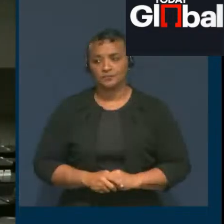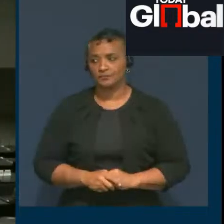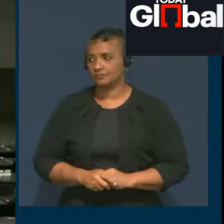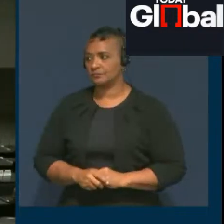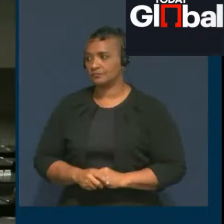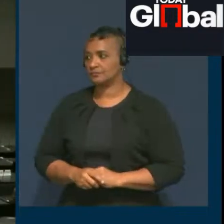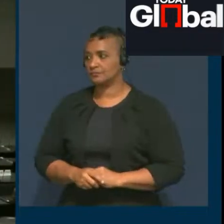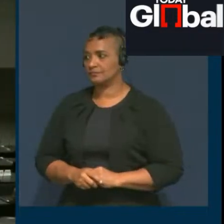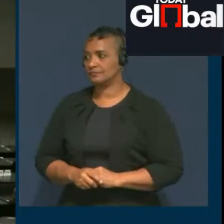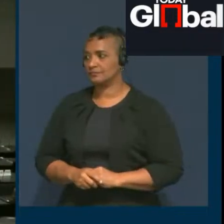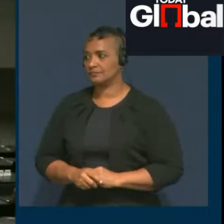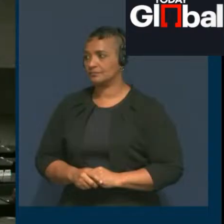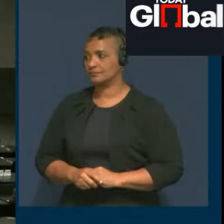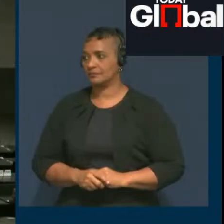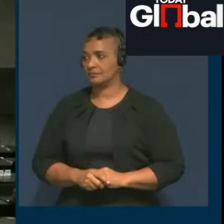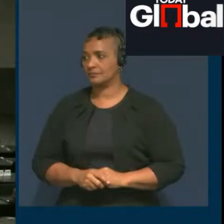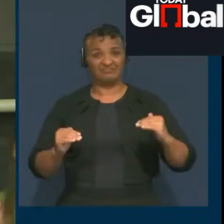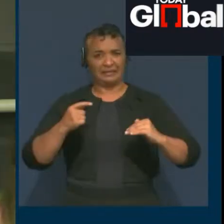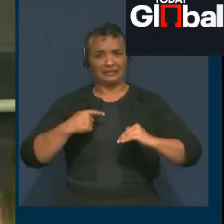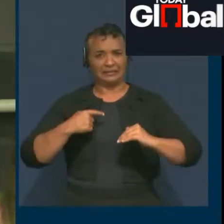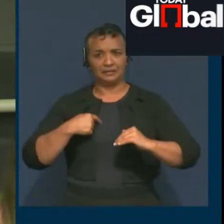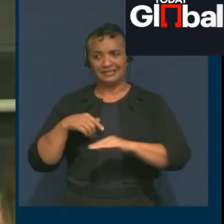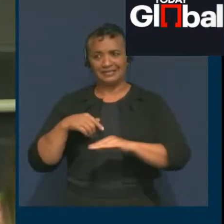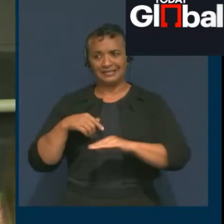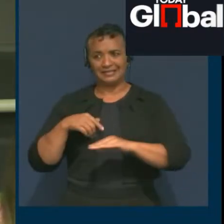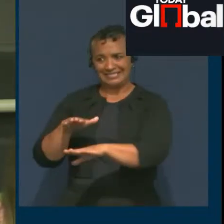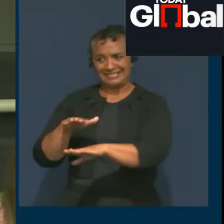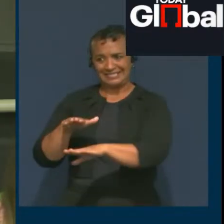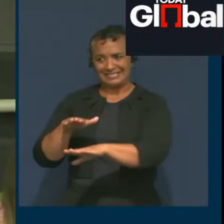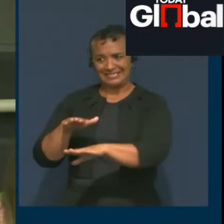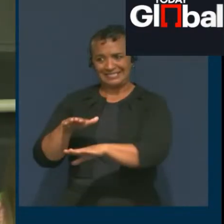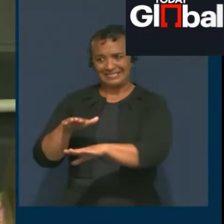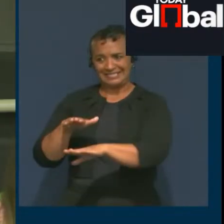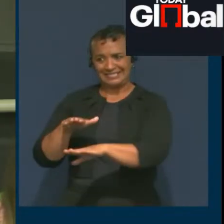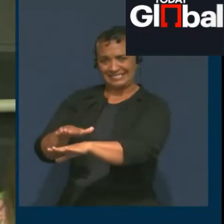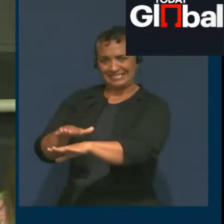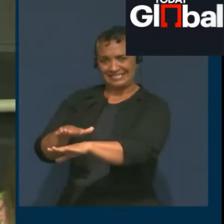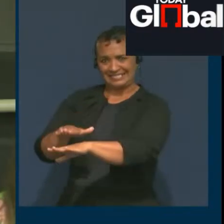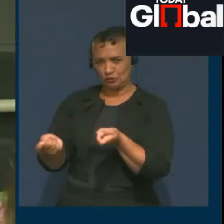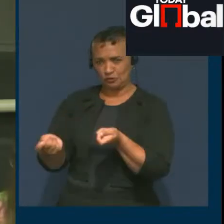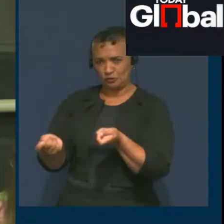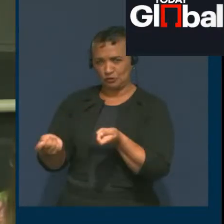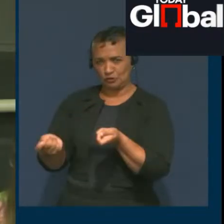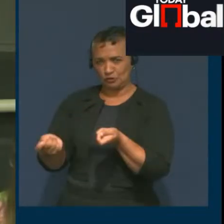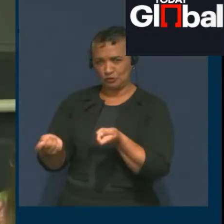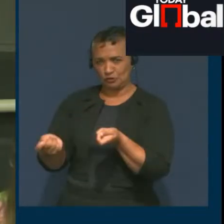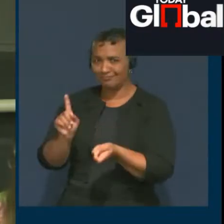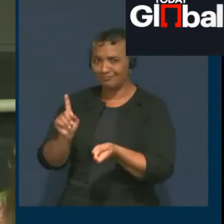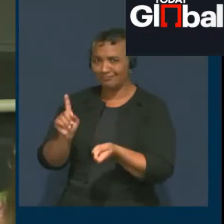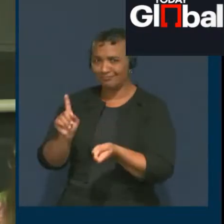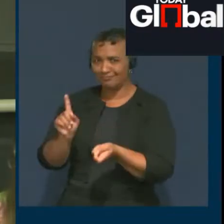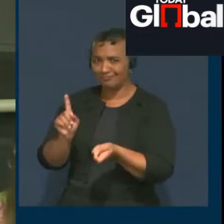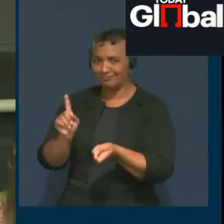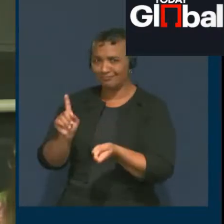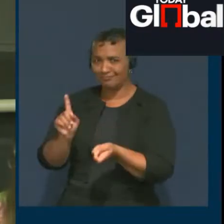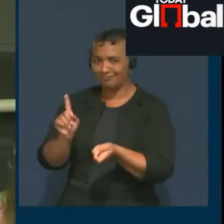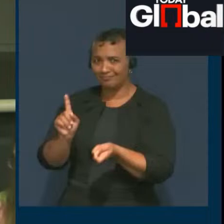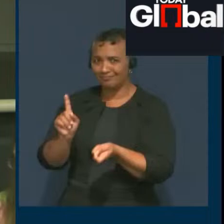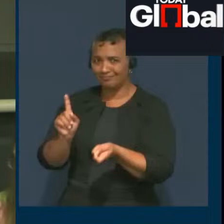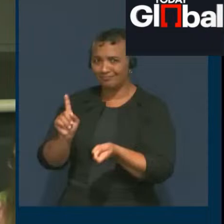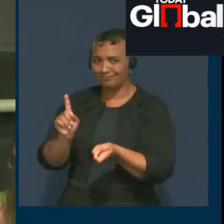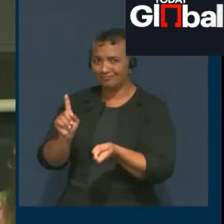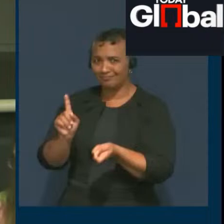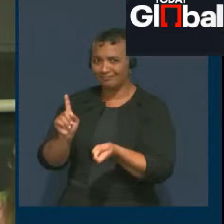I'm looking at paragraphs 73. Allow me that I would like to give the floor to the state party delegation